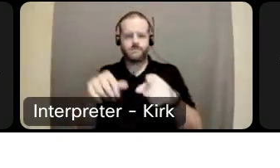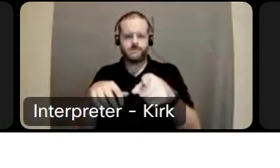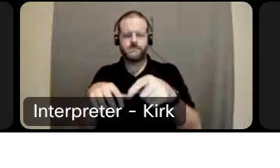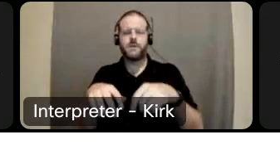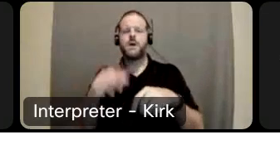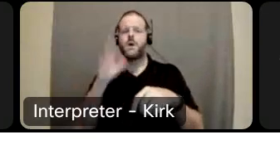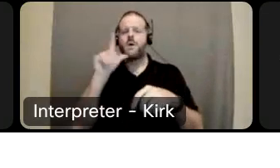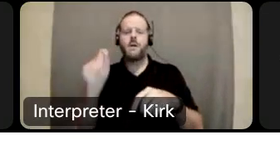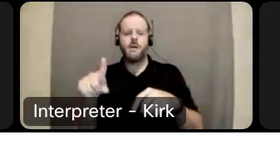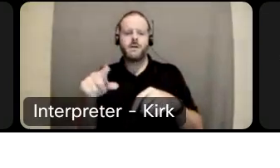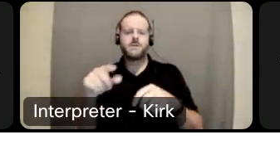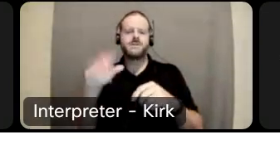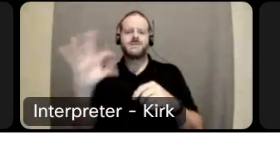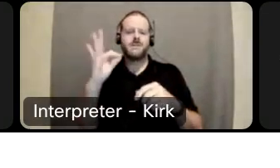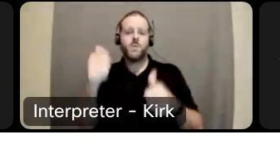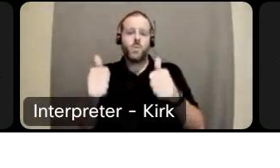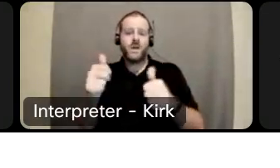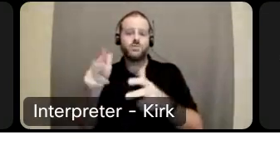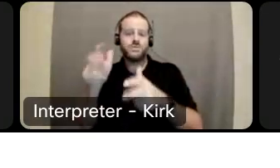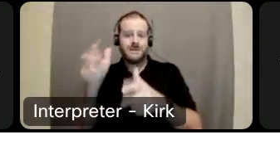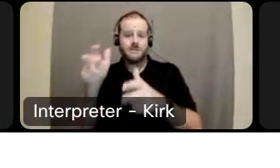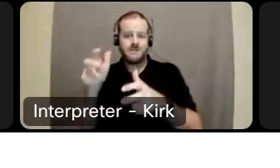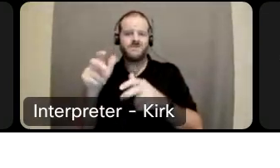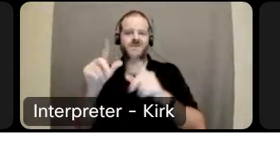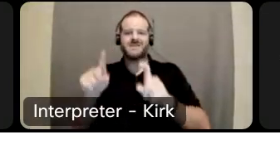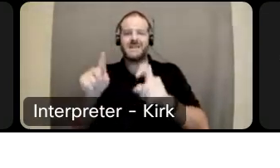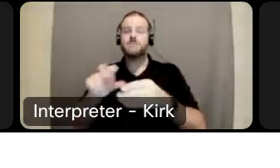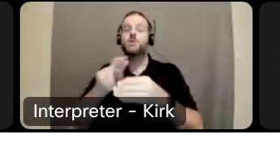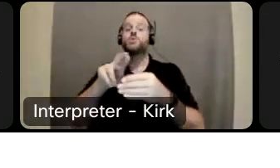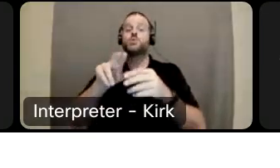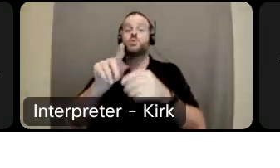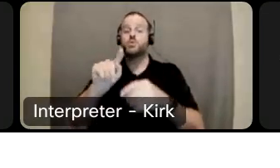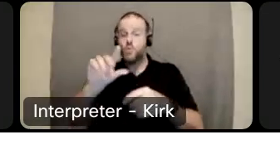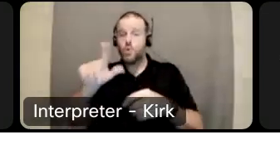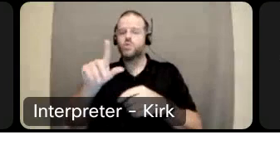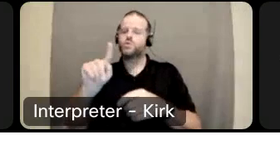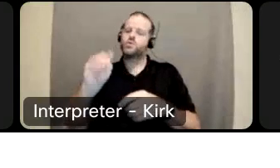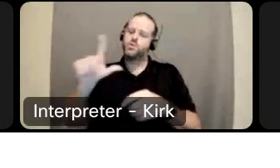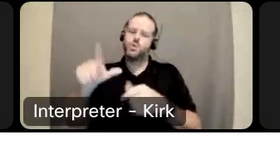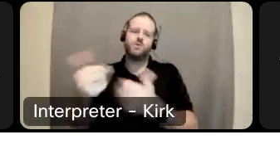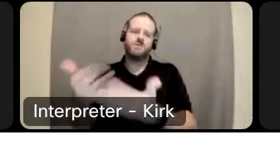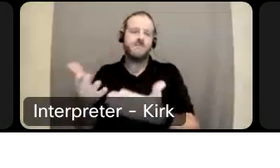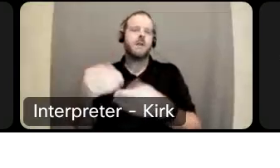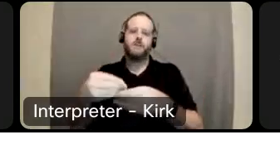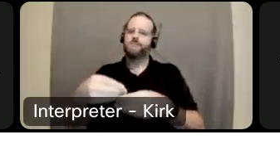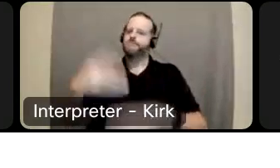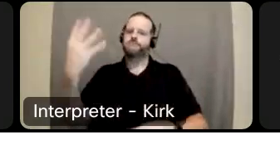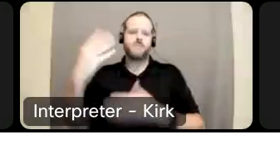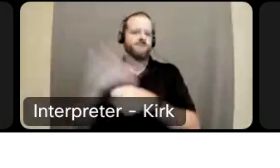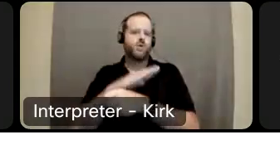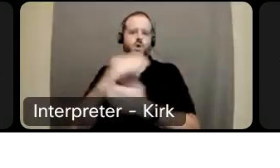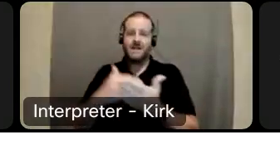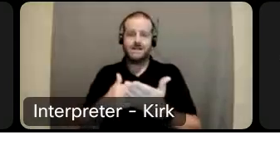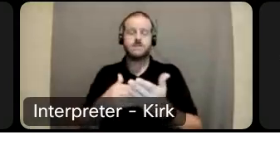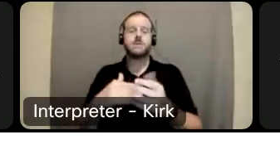ask you to select which assessment tool you've given, and there's quite a robust list that I update each year based